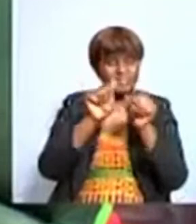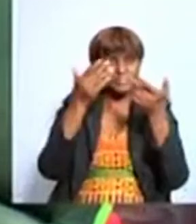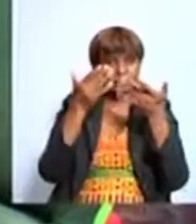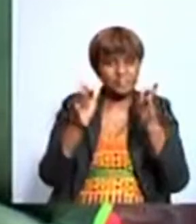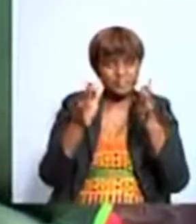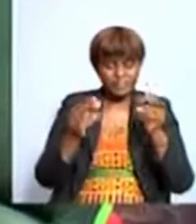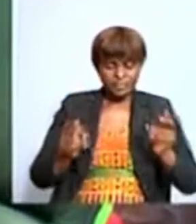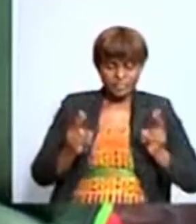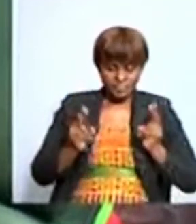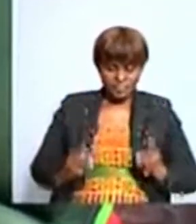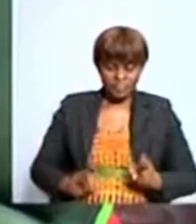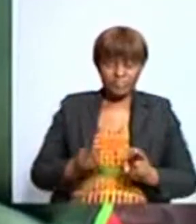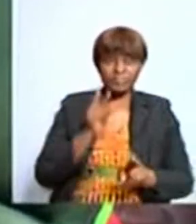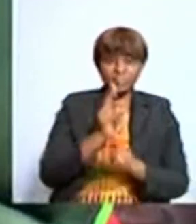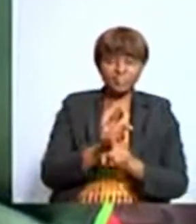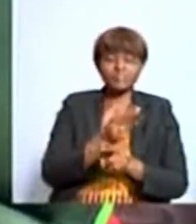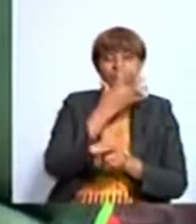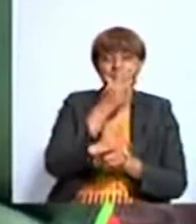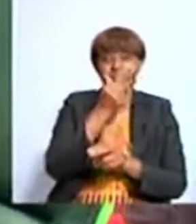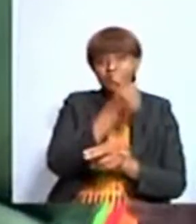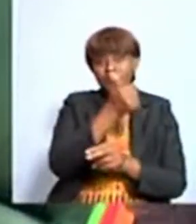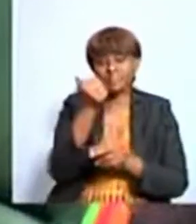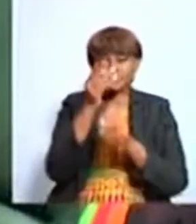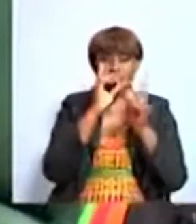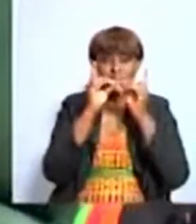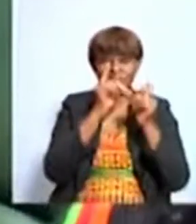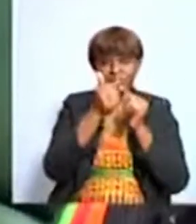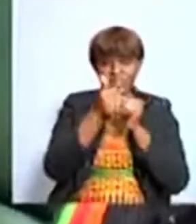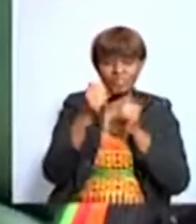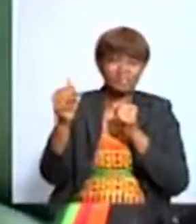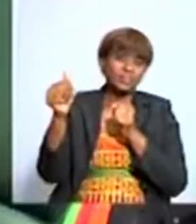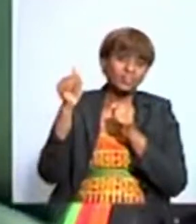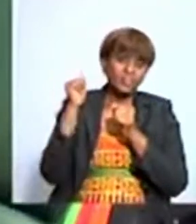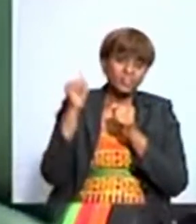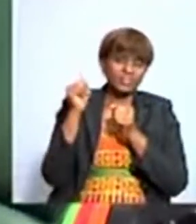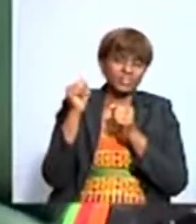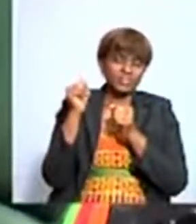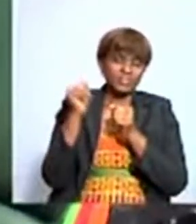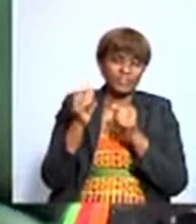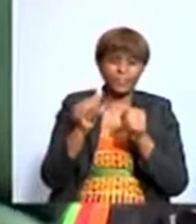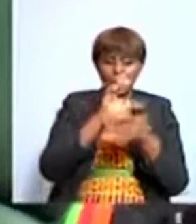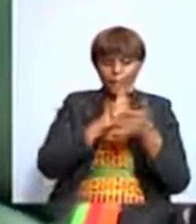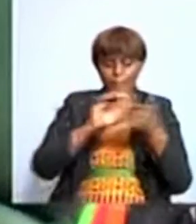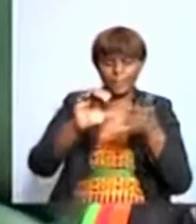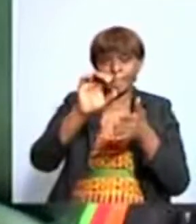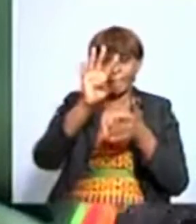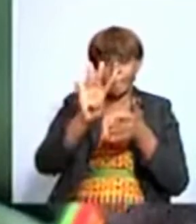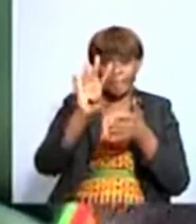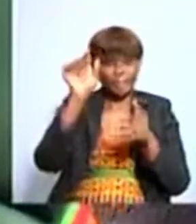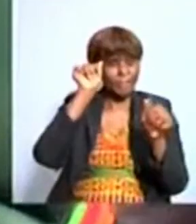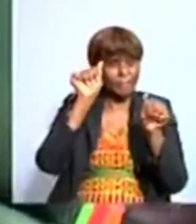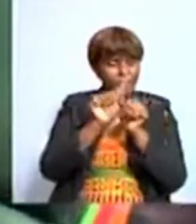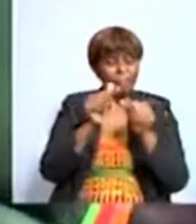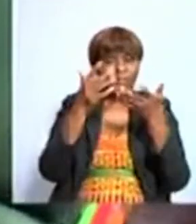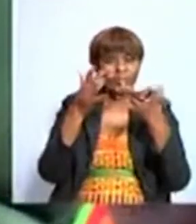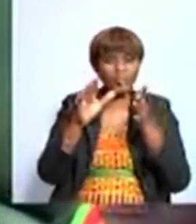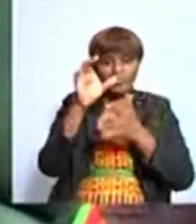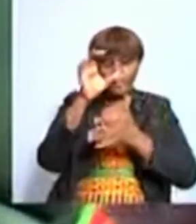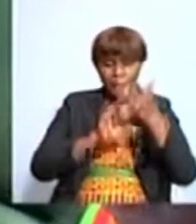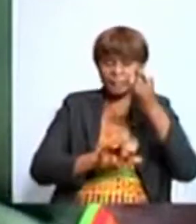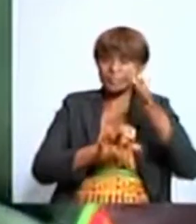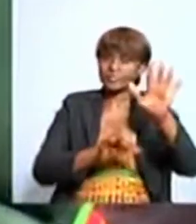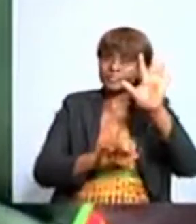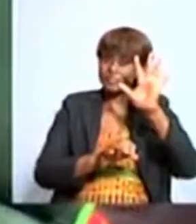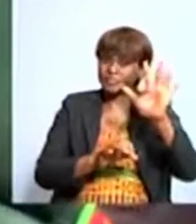4, Human Rights Commission. Any debate, any objection? Clause 4 is agreed to. Clause 5, seal